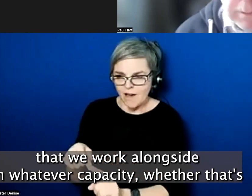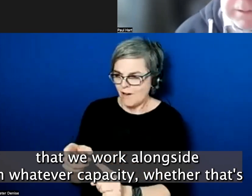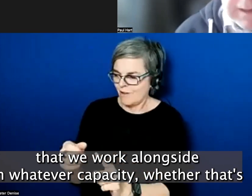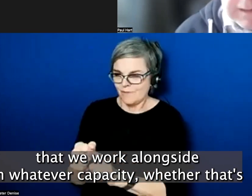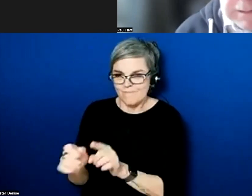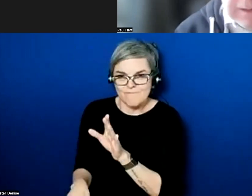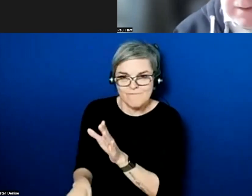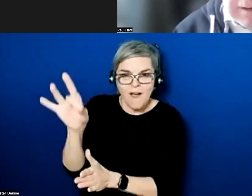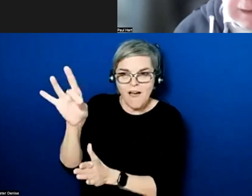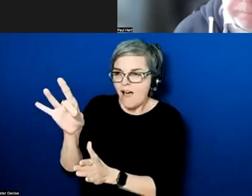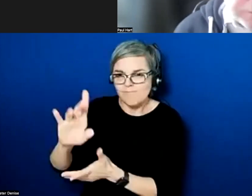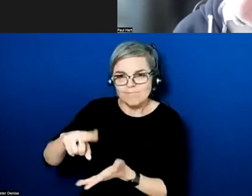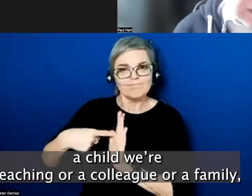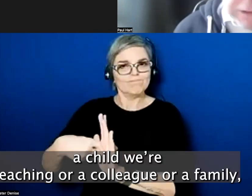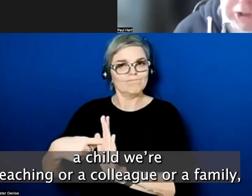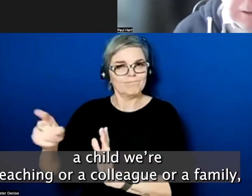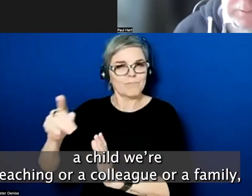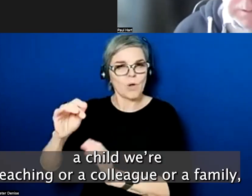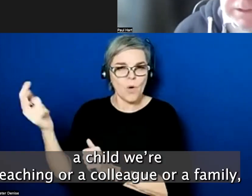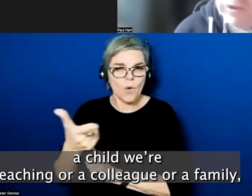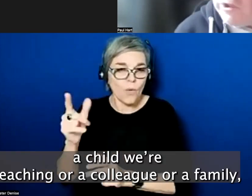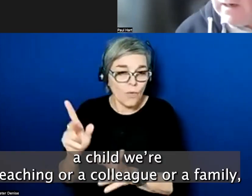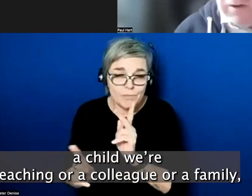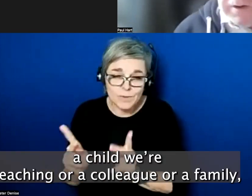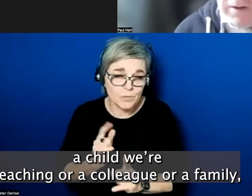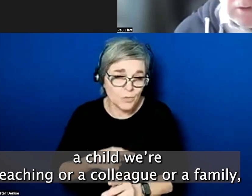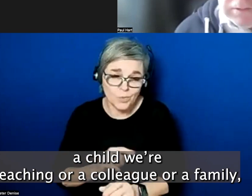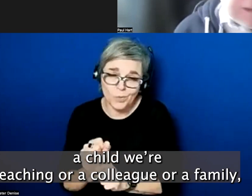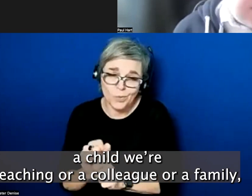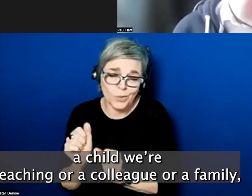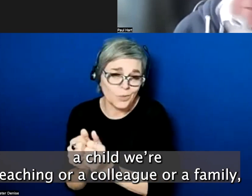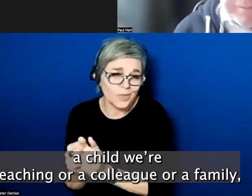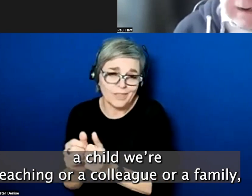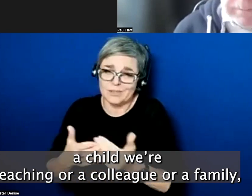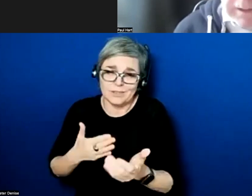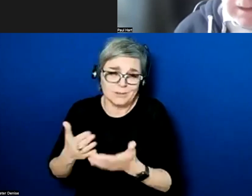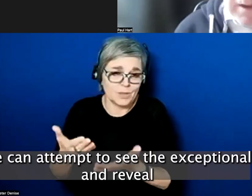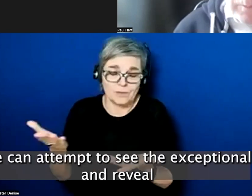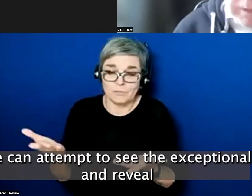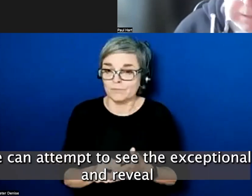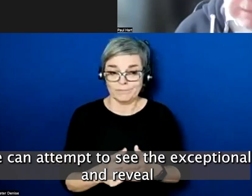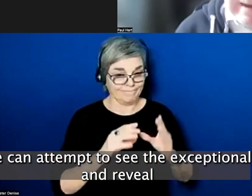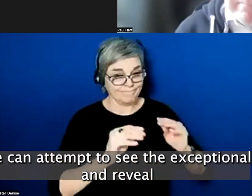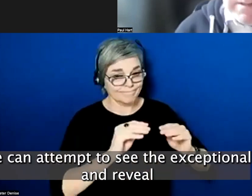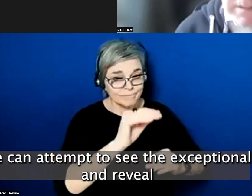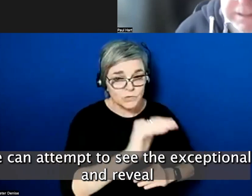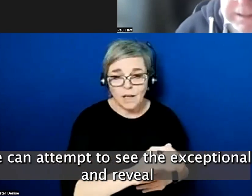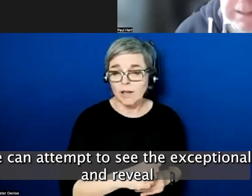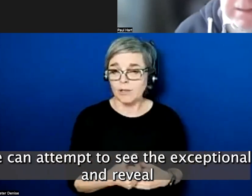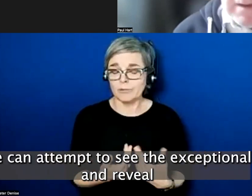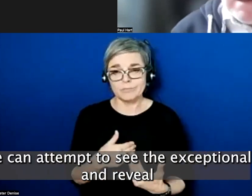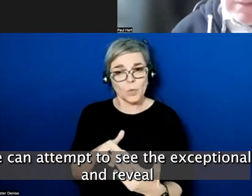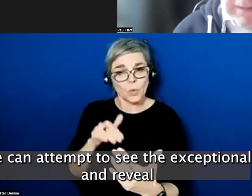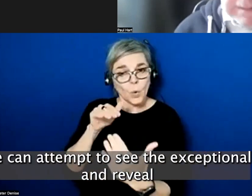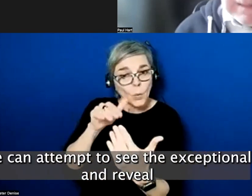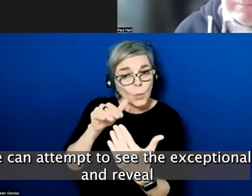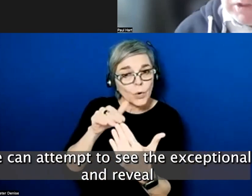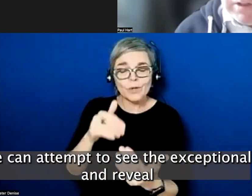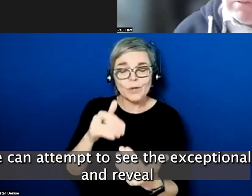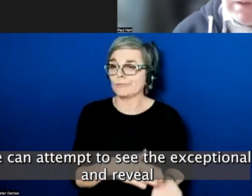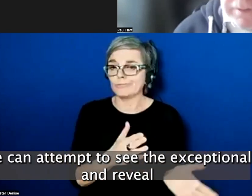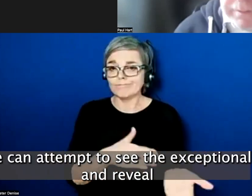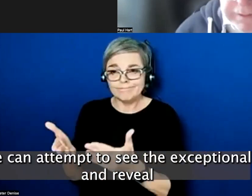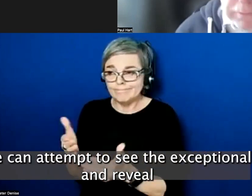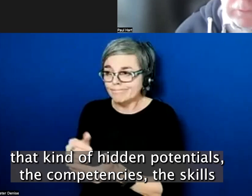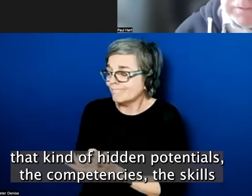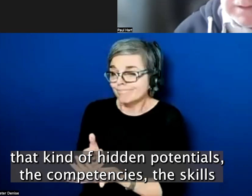capacity, whether that's a child we're teaching or a colleague or a family. We can attempt to see the